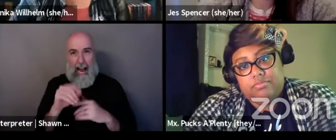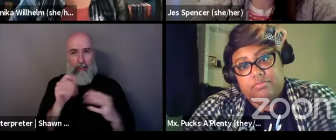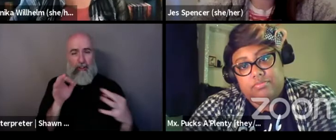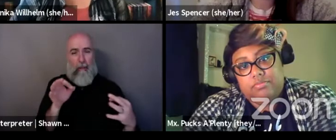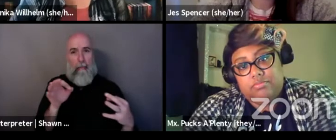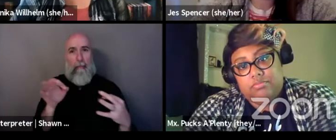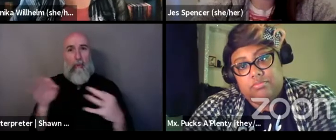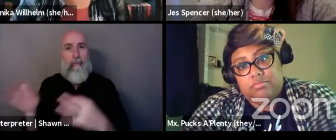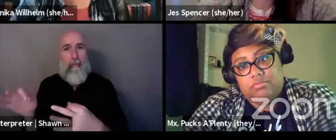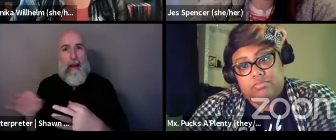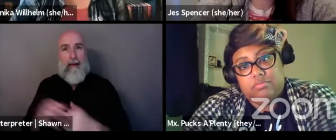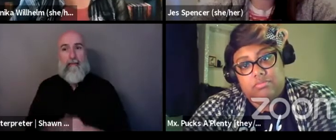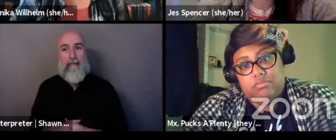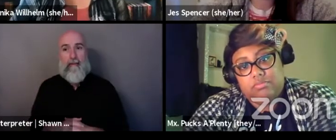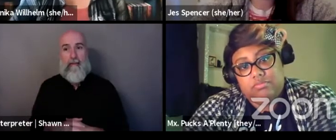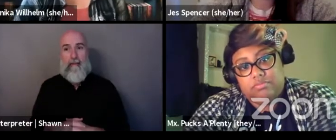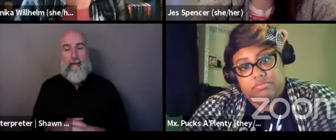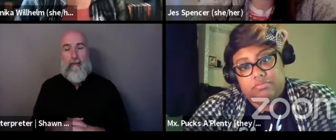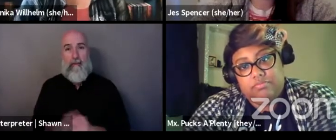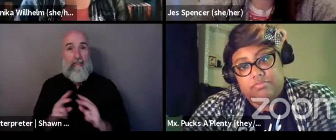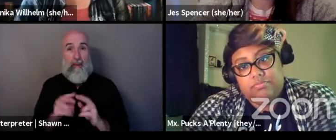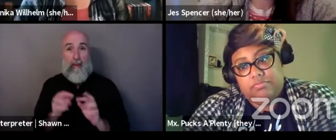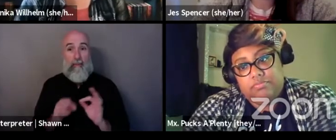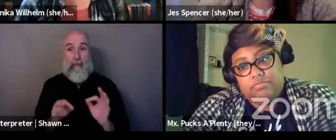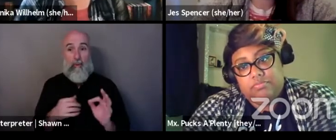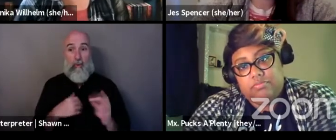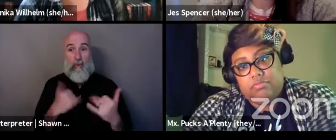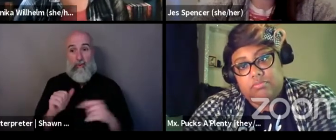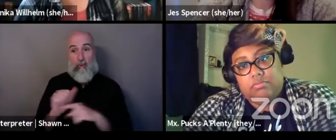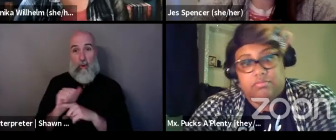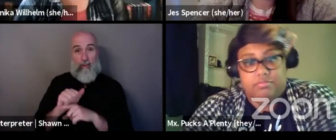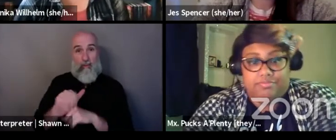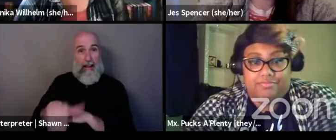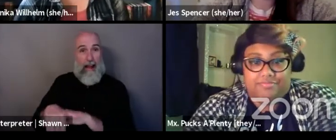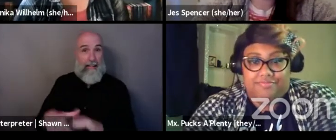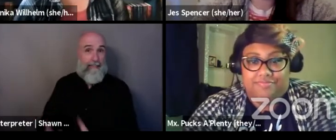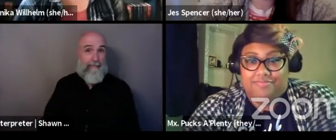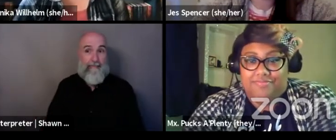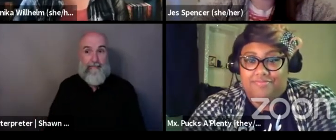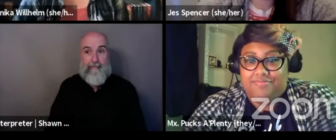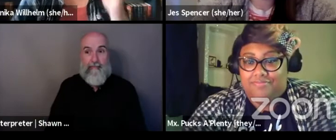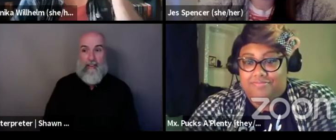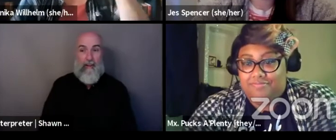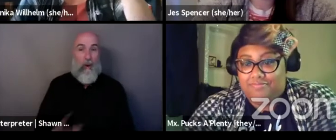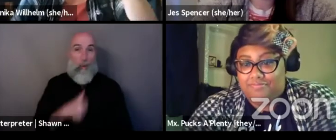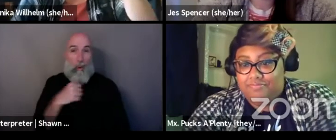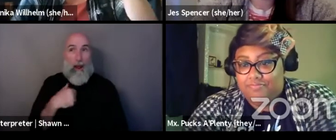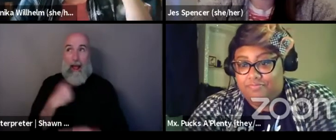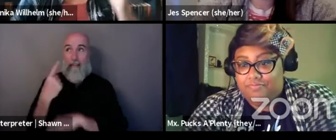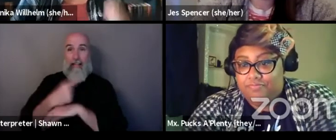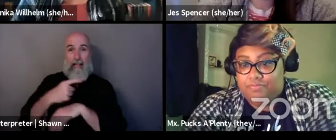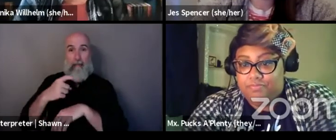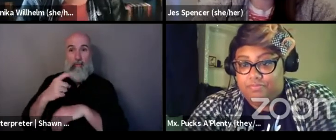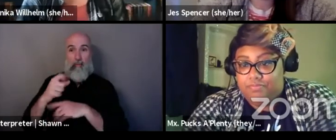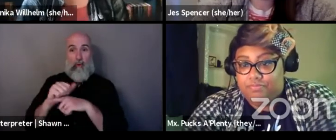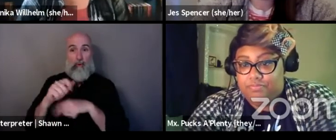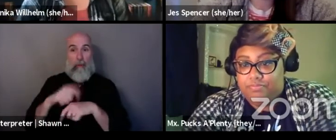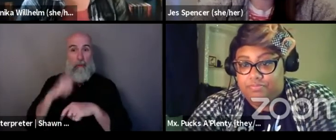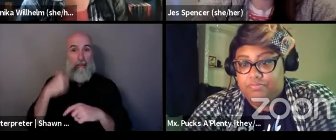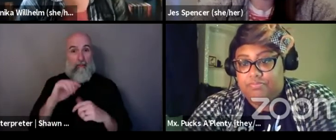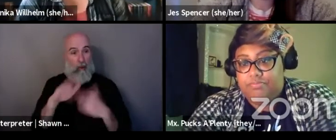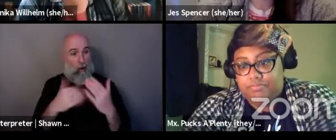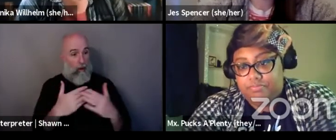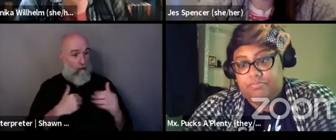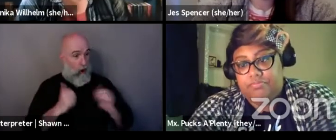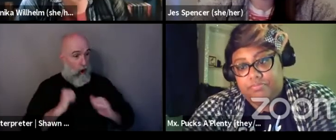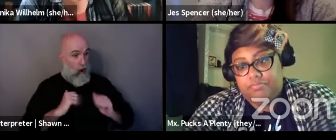back, very simple, because we still do rehearsals in the night. You know, we don't have daytime rehearsal time because all of our artists